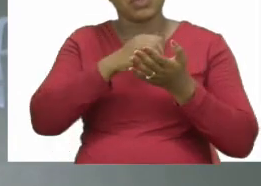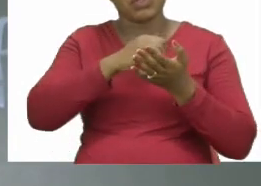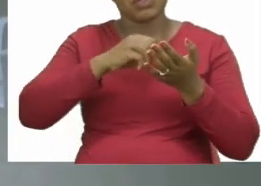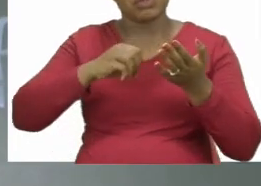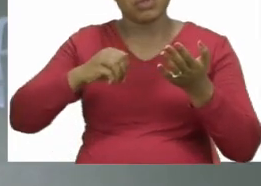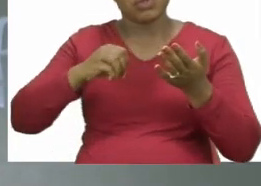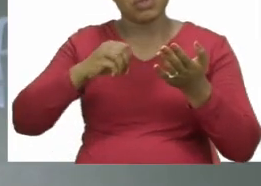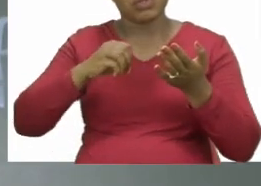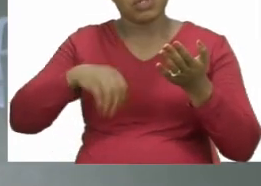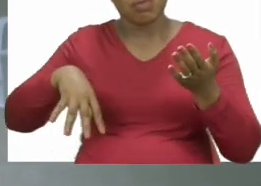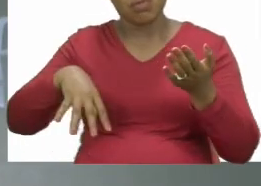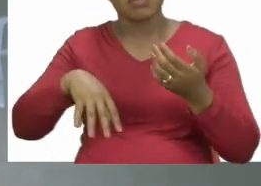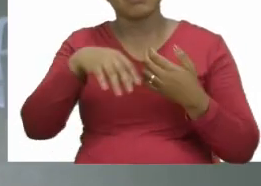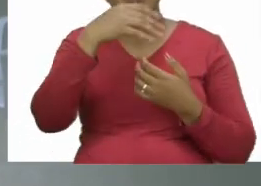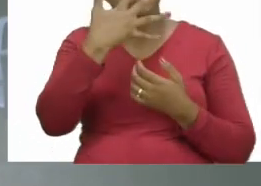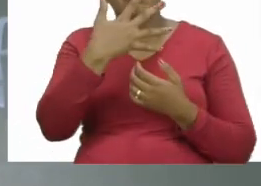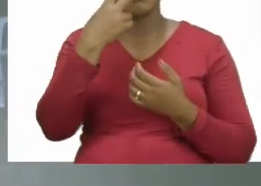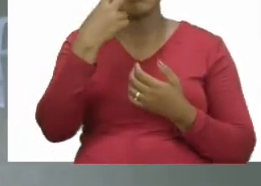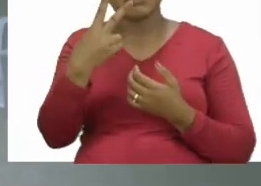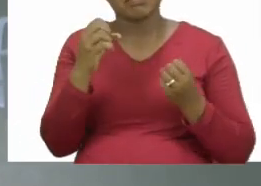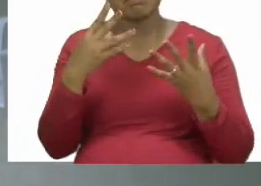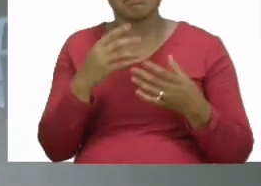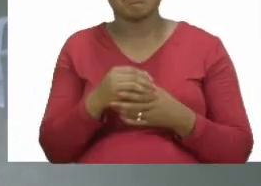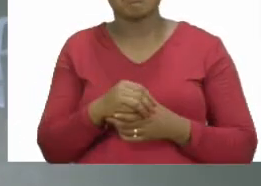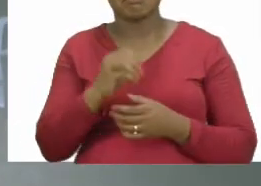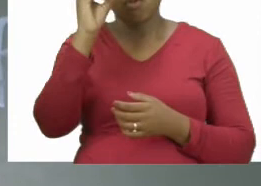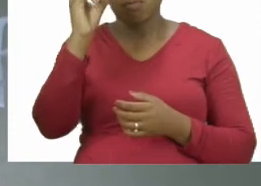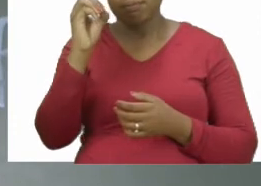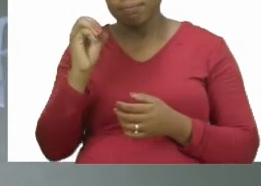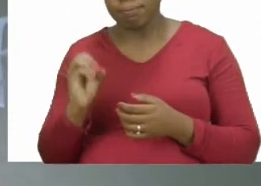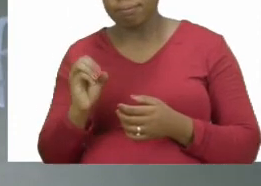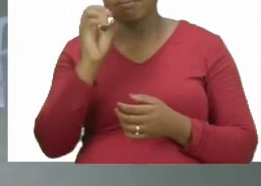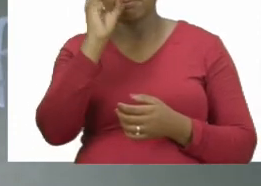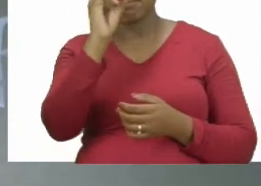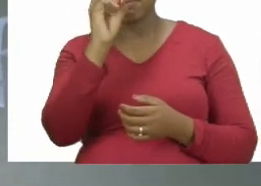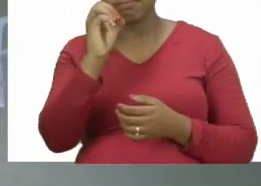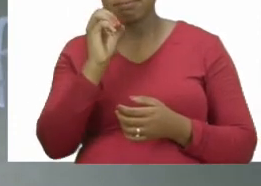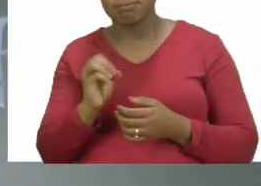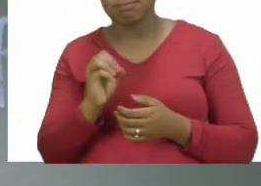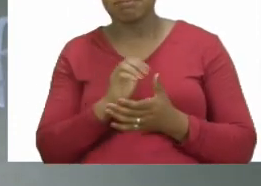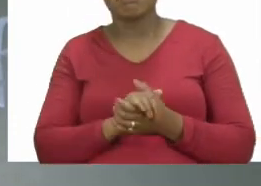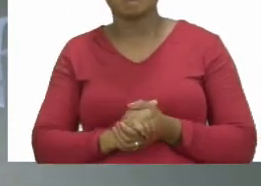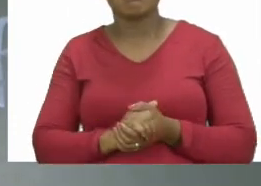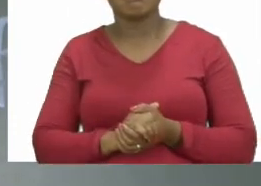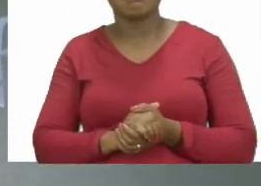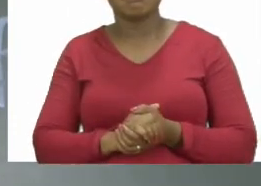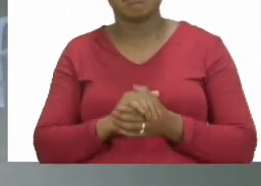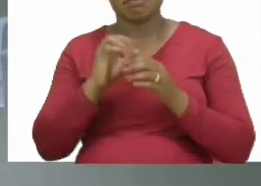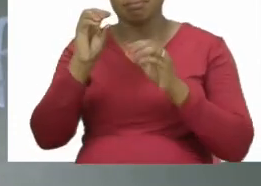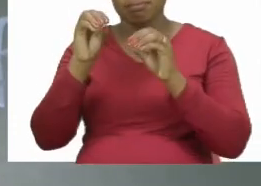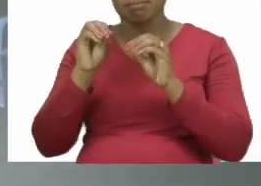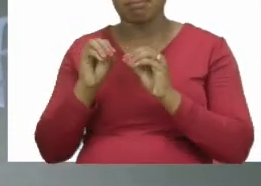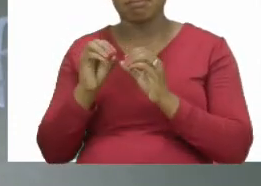Namibian dollars. Right. Again, we have to subtract our cents, but in this case, we